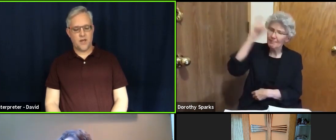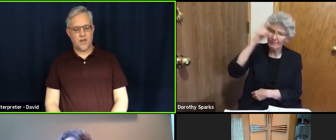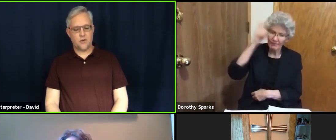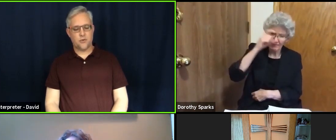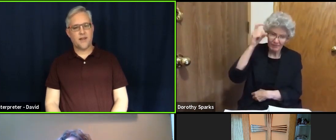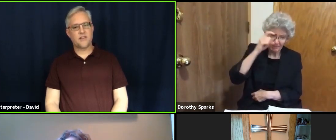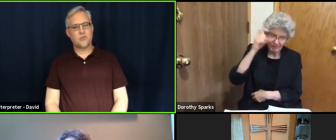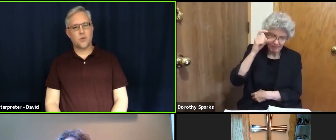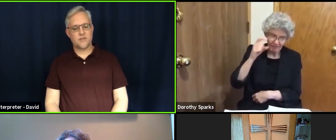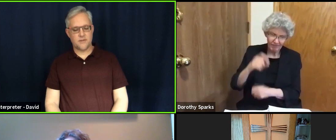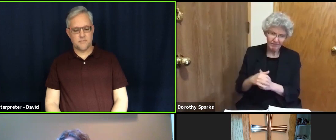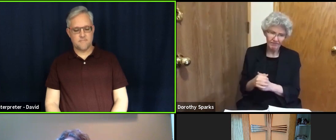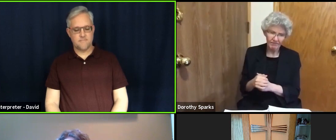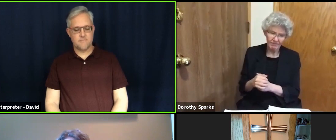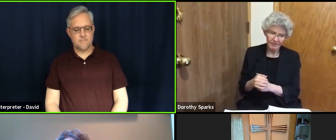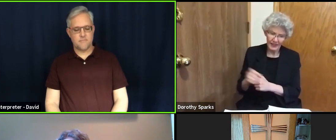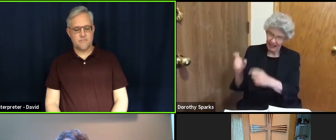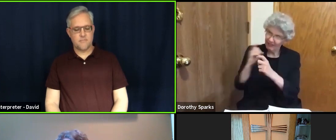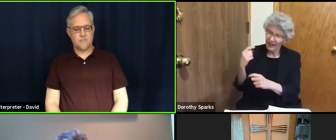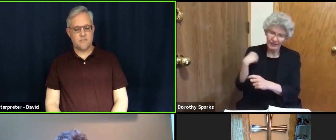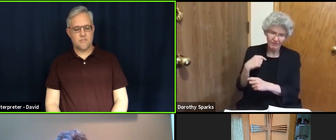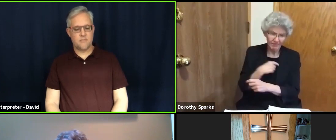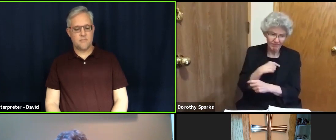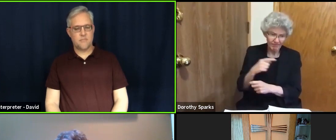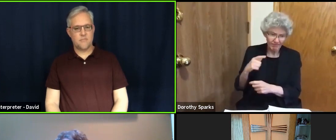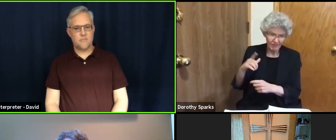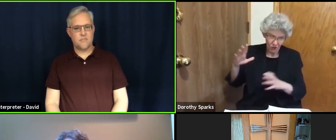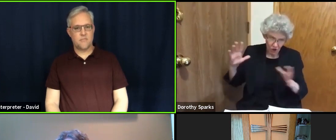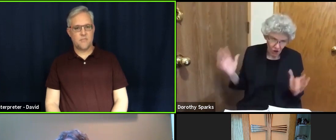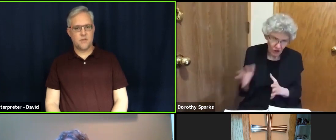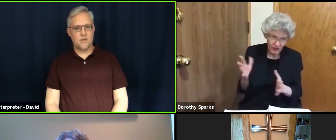We pray, grant us wisdom.